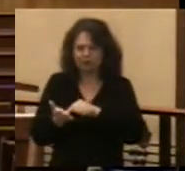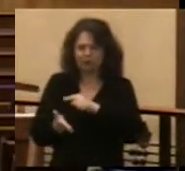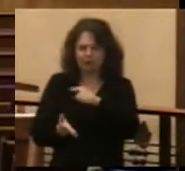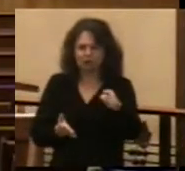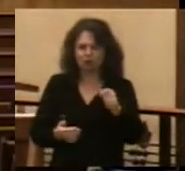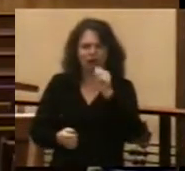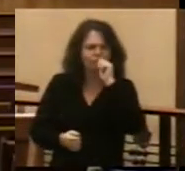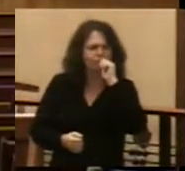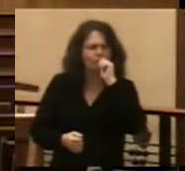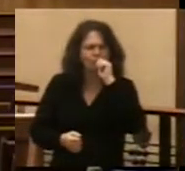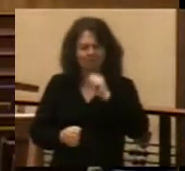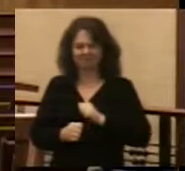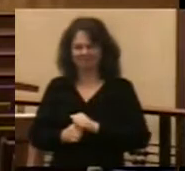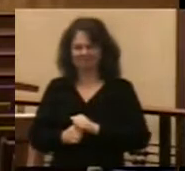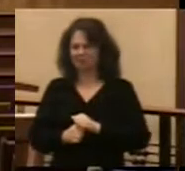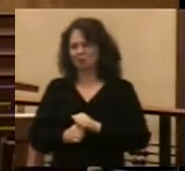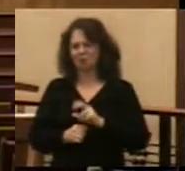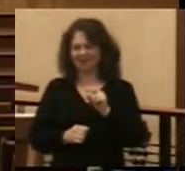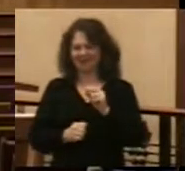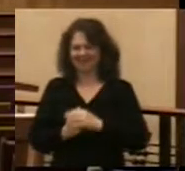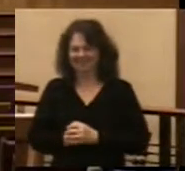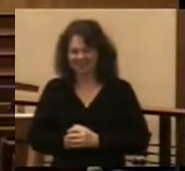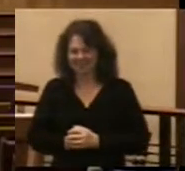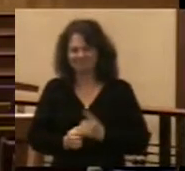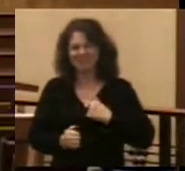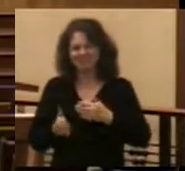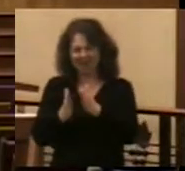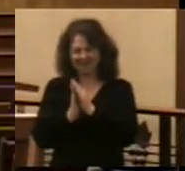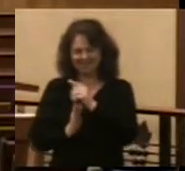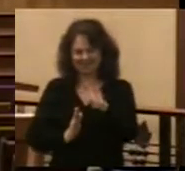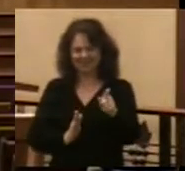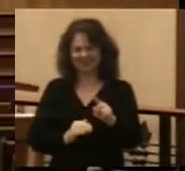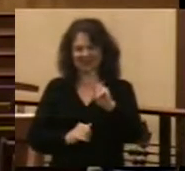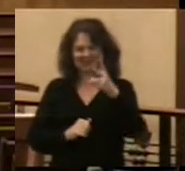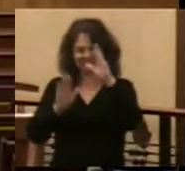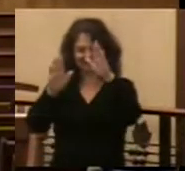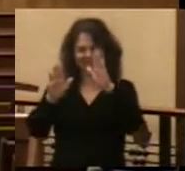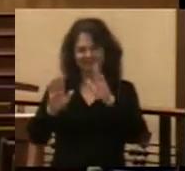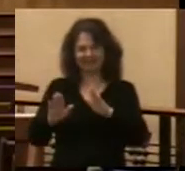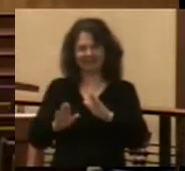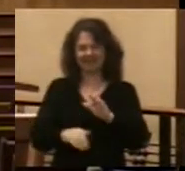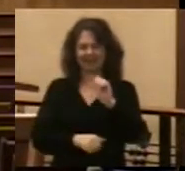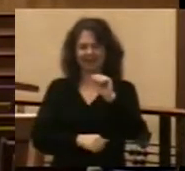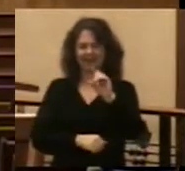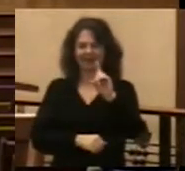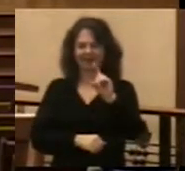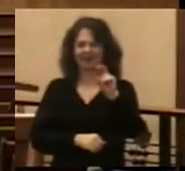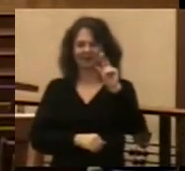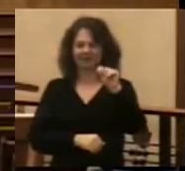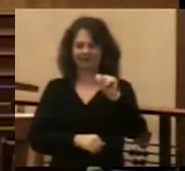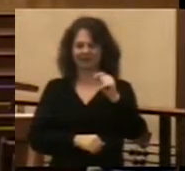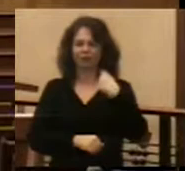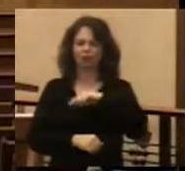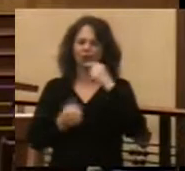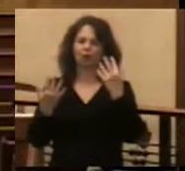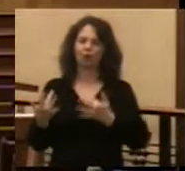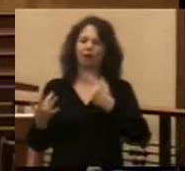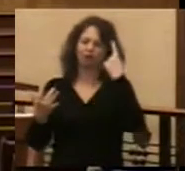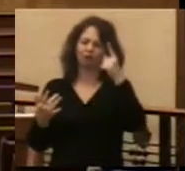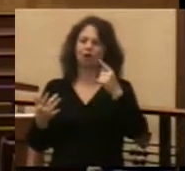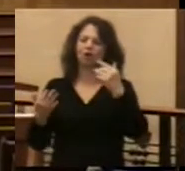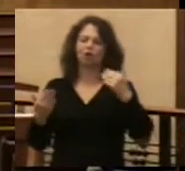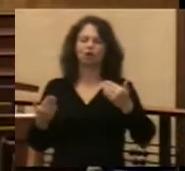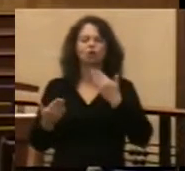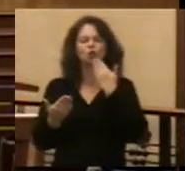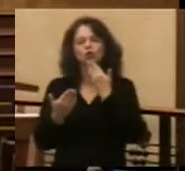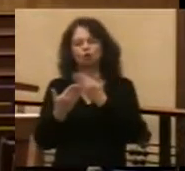from that. But I ask you on this second Sunday in Advent, as we continue to await good news on a